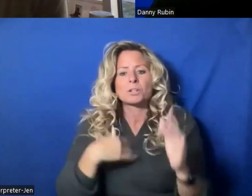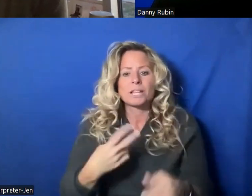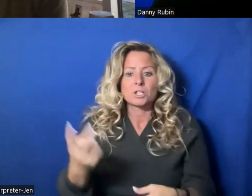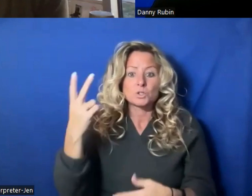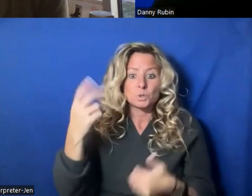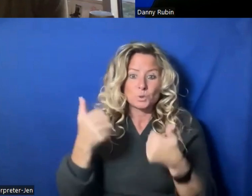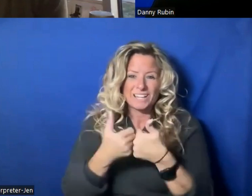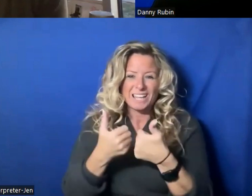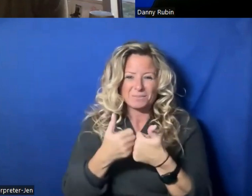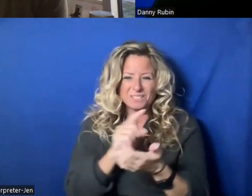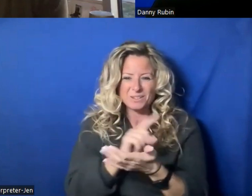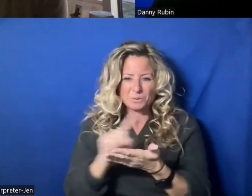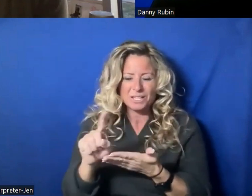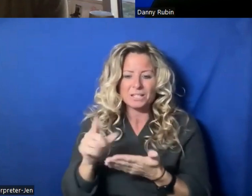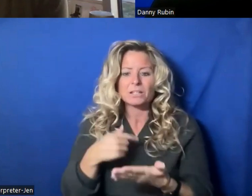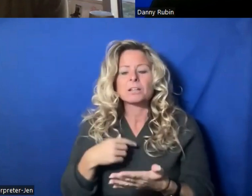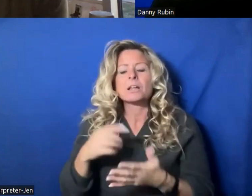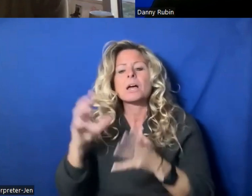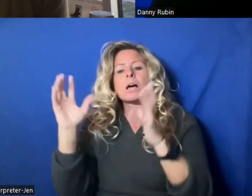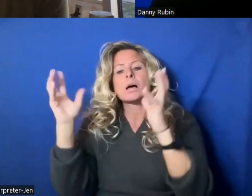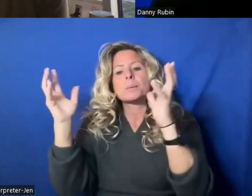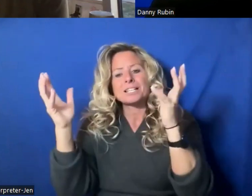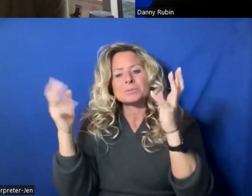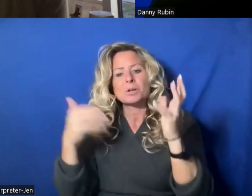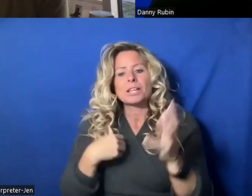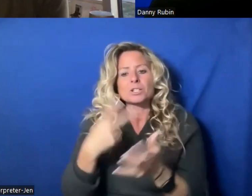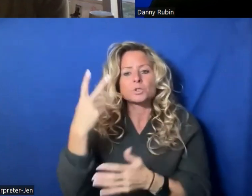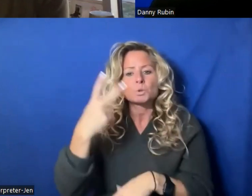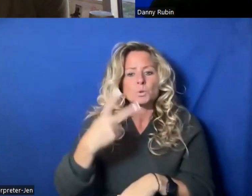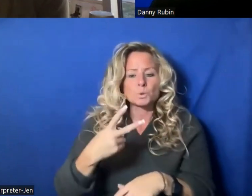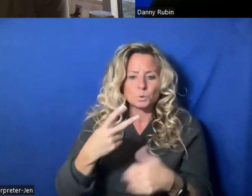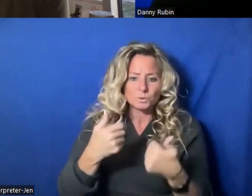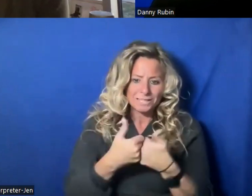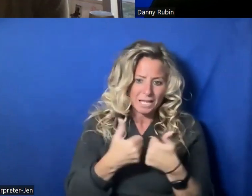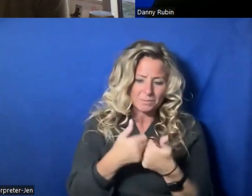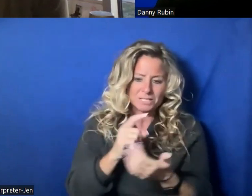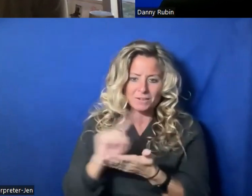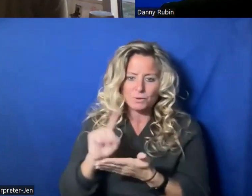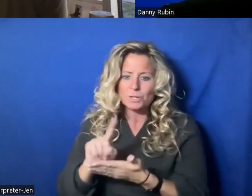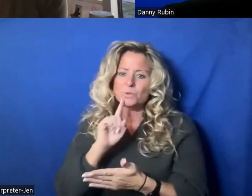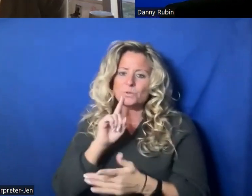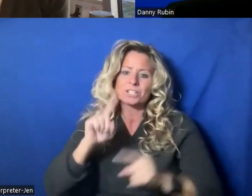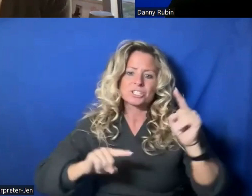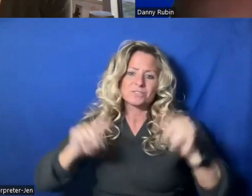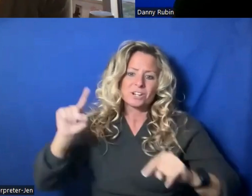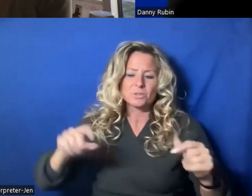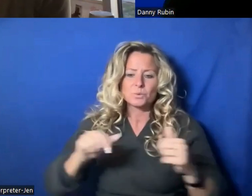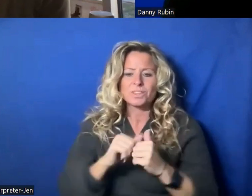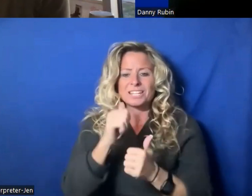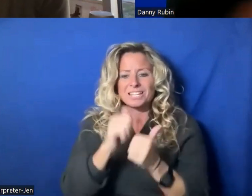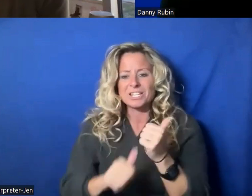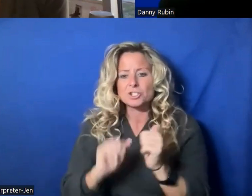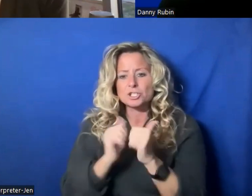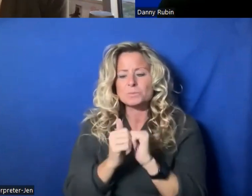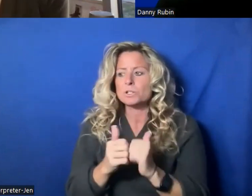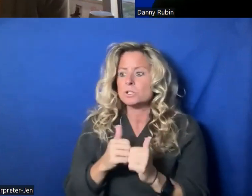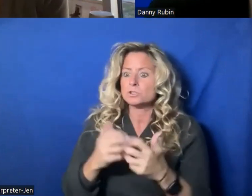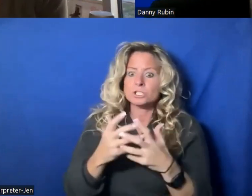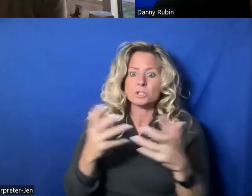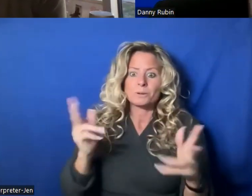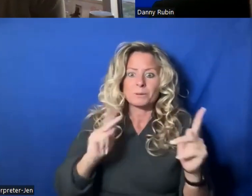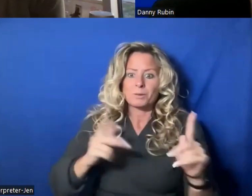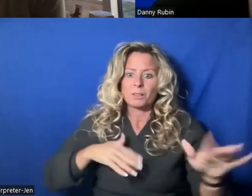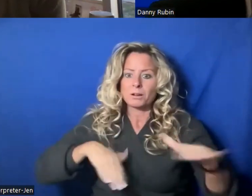week. Basketball has two games each week. So just it really depends on the sport. Yeah, just so many people coming and going